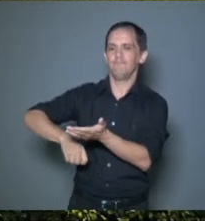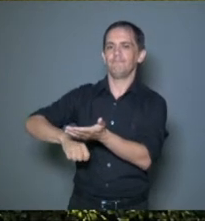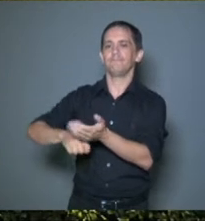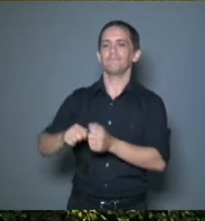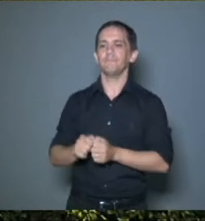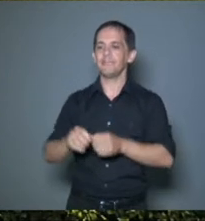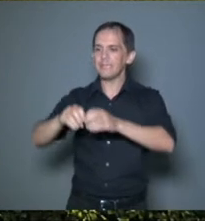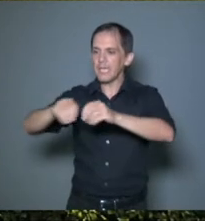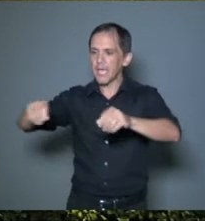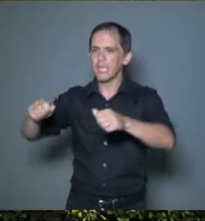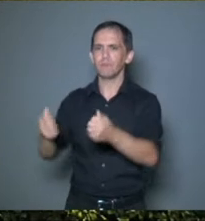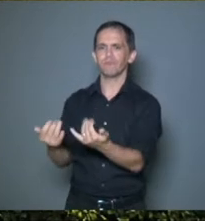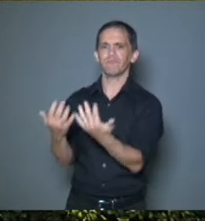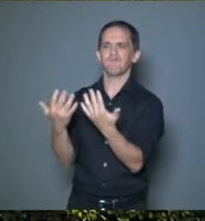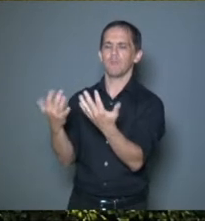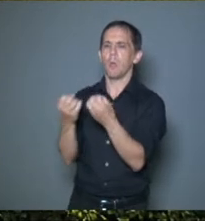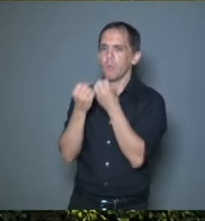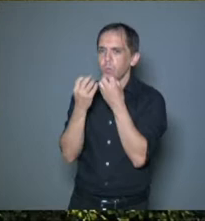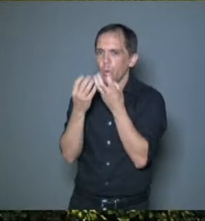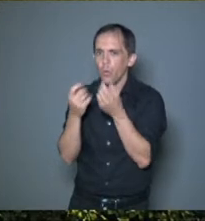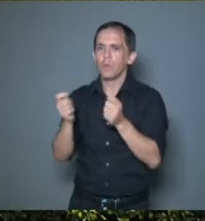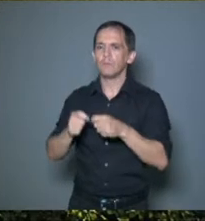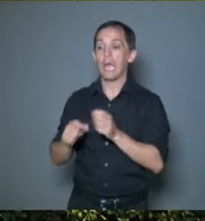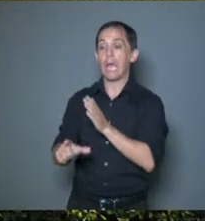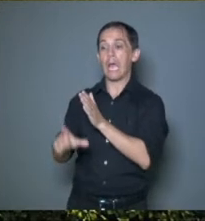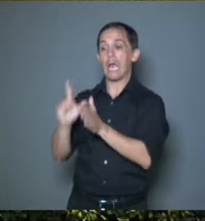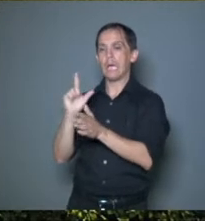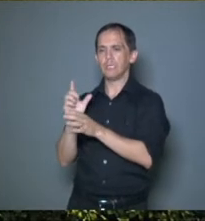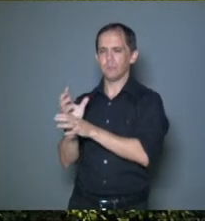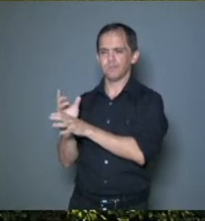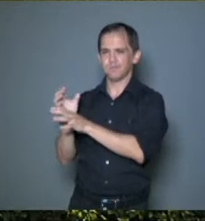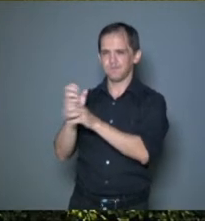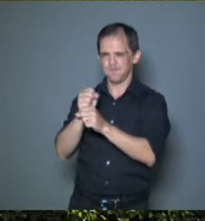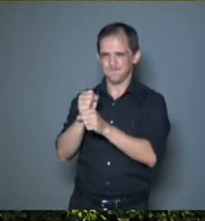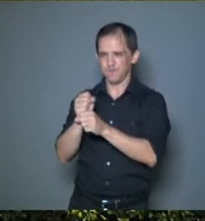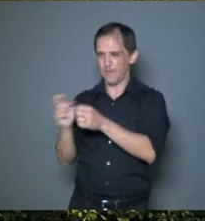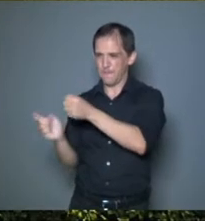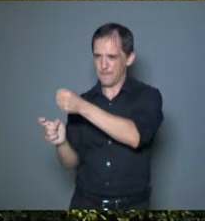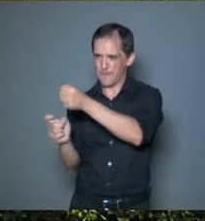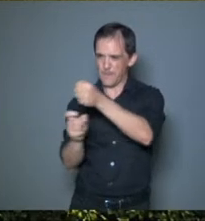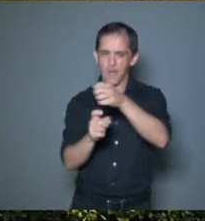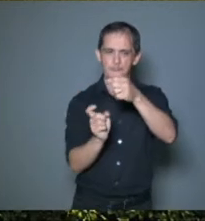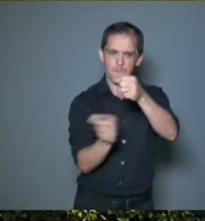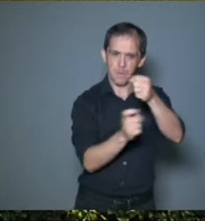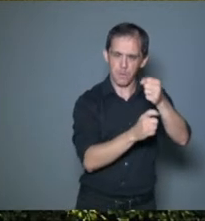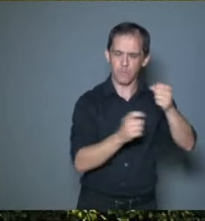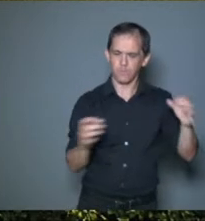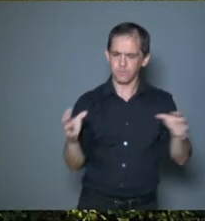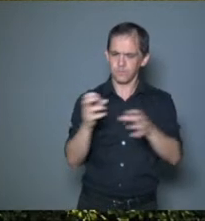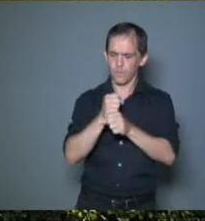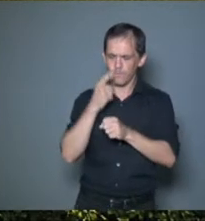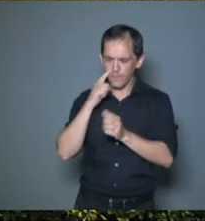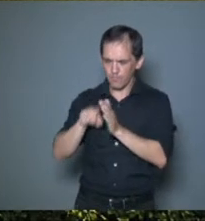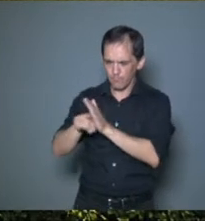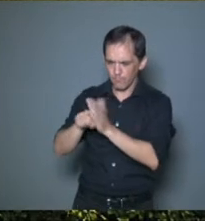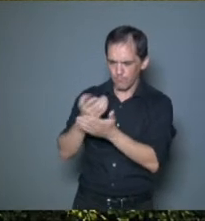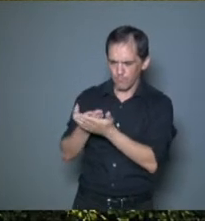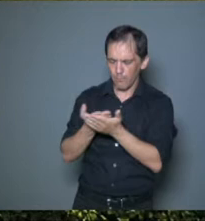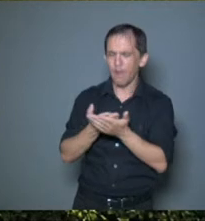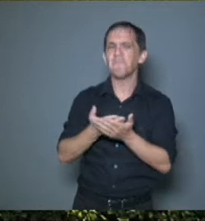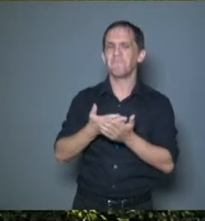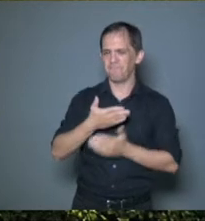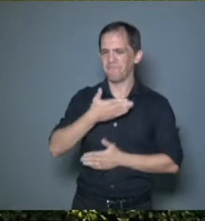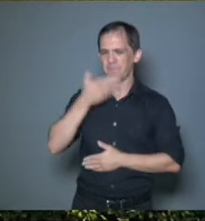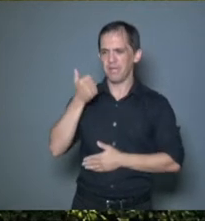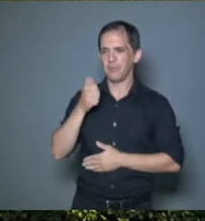a 10-year contract in Goiás with mature land. And the data of the current crop shows that. We are